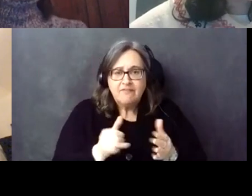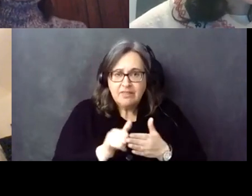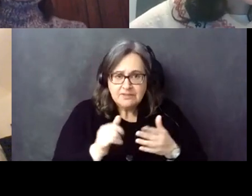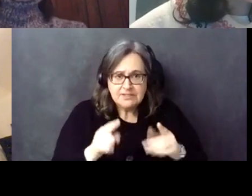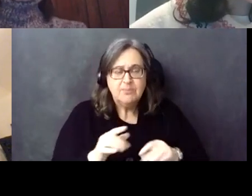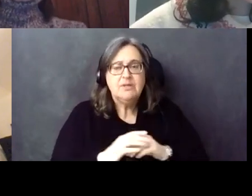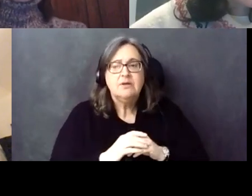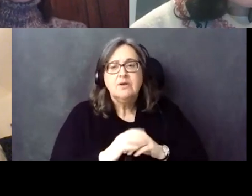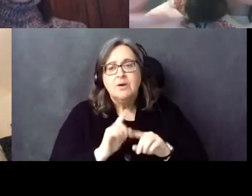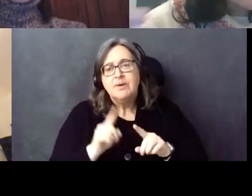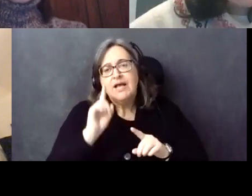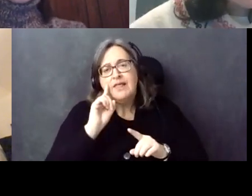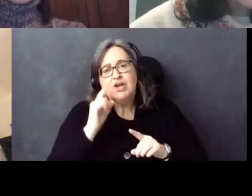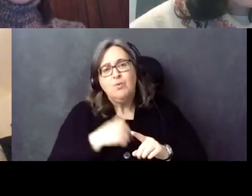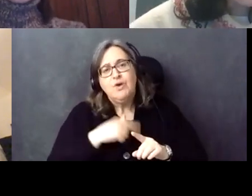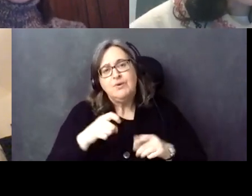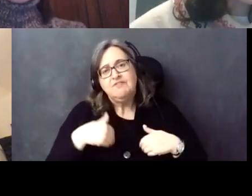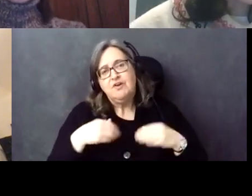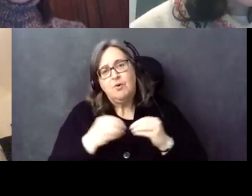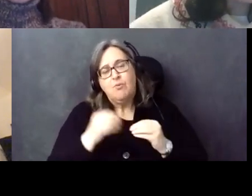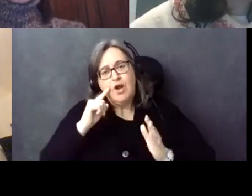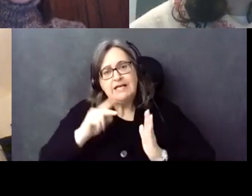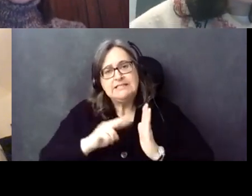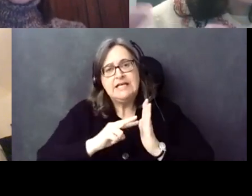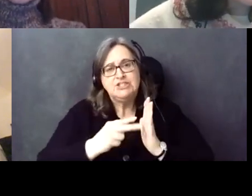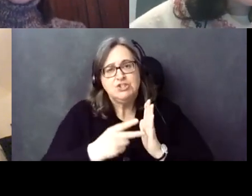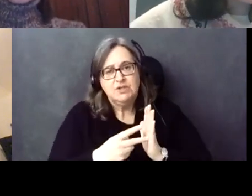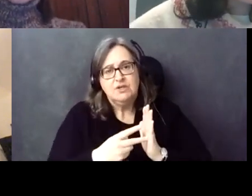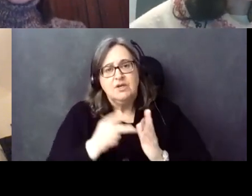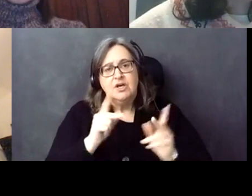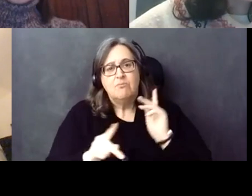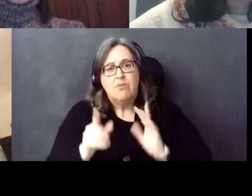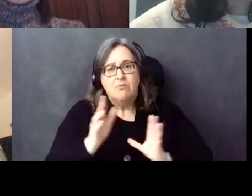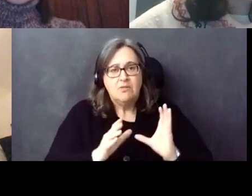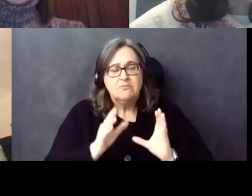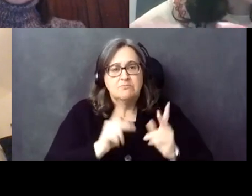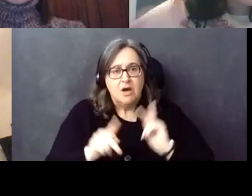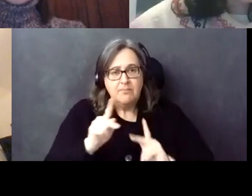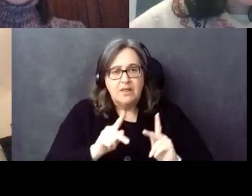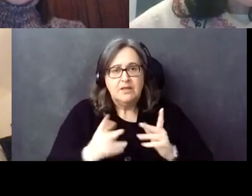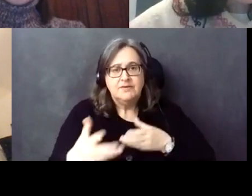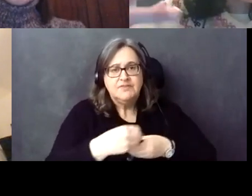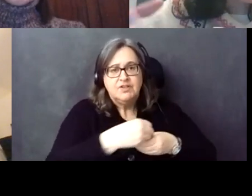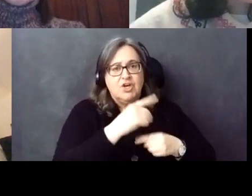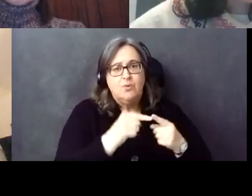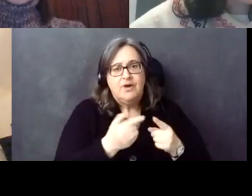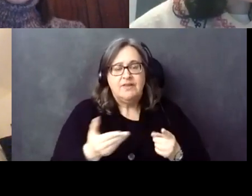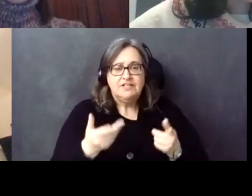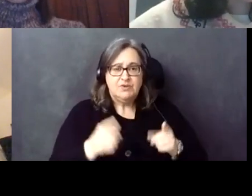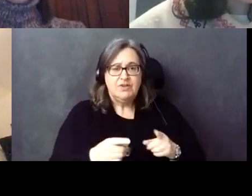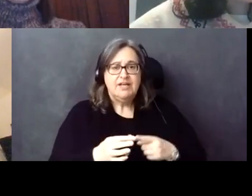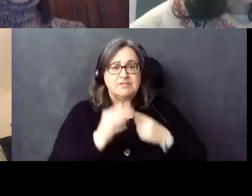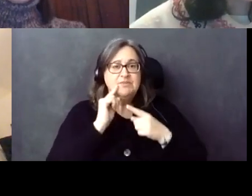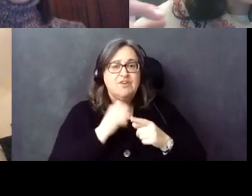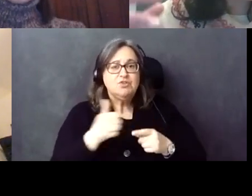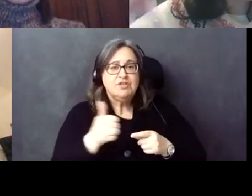happening, but I do think that we have to have more intentional public engagement when these things are happening, especially for